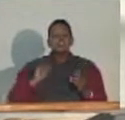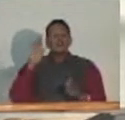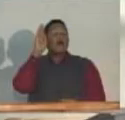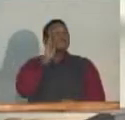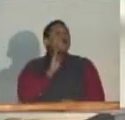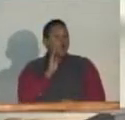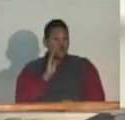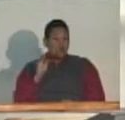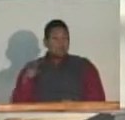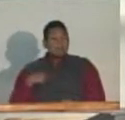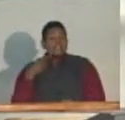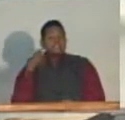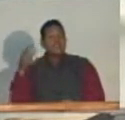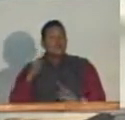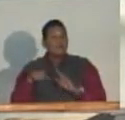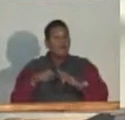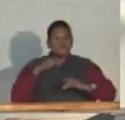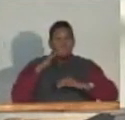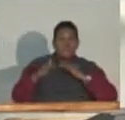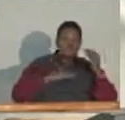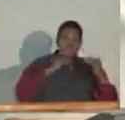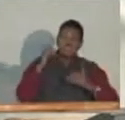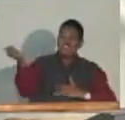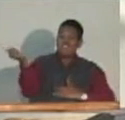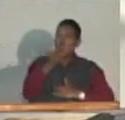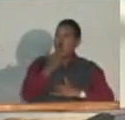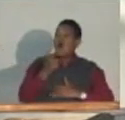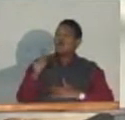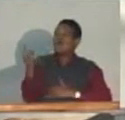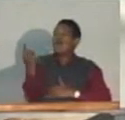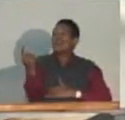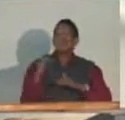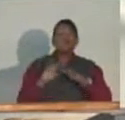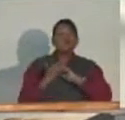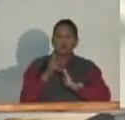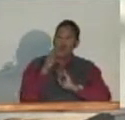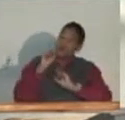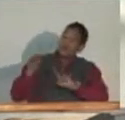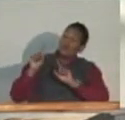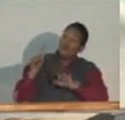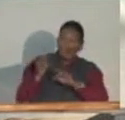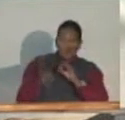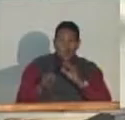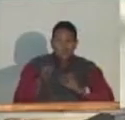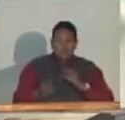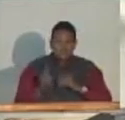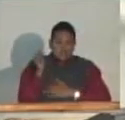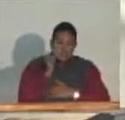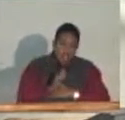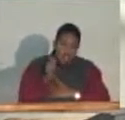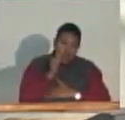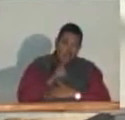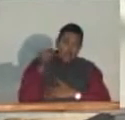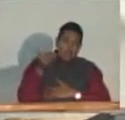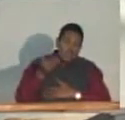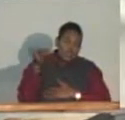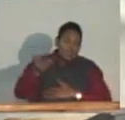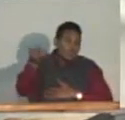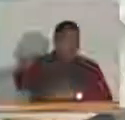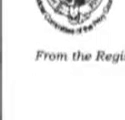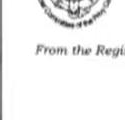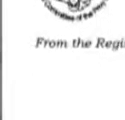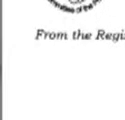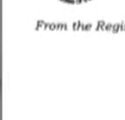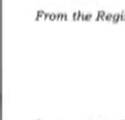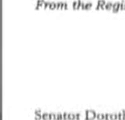formed part of her contribution to the three bills being debated to replace the UK Privy Council with the CCJ.